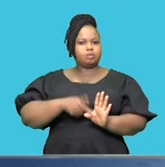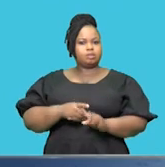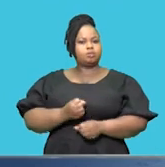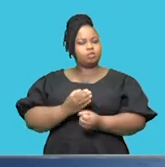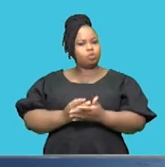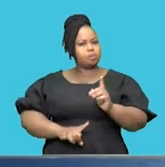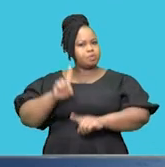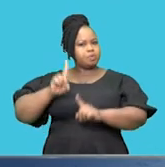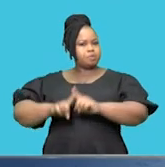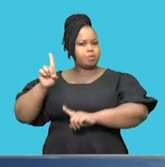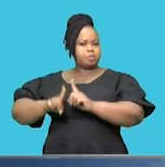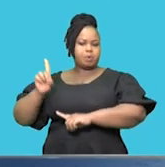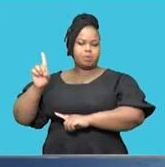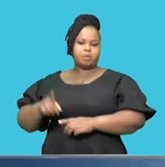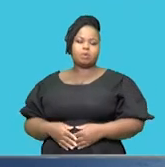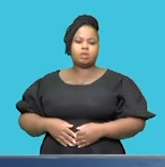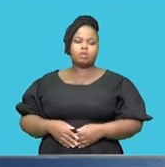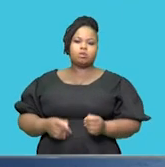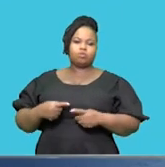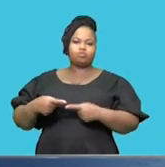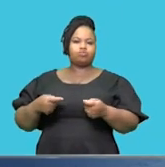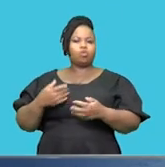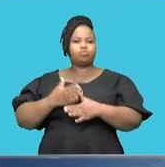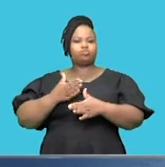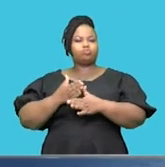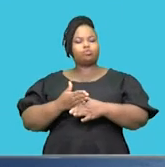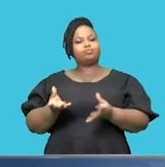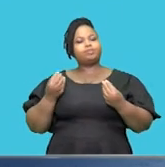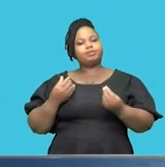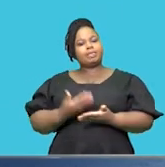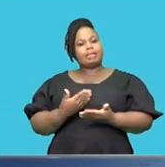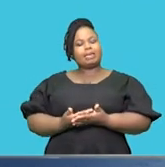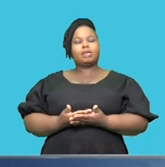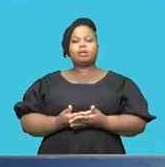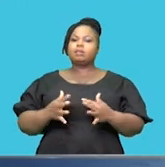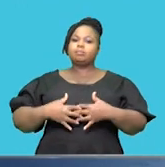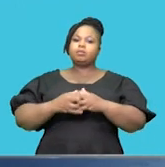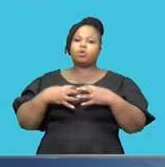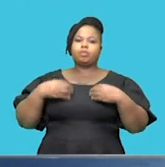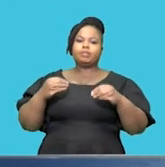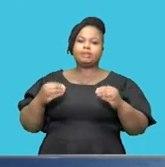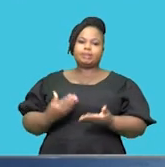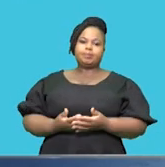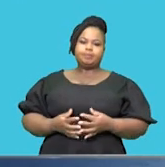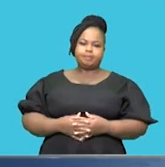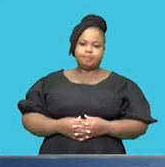to be successful in the job market and setting up their entrepreneurships.